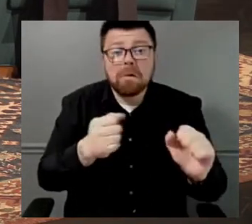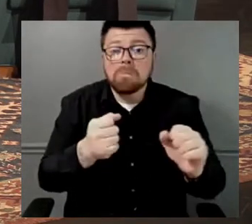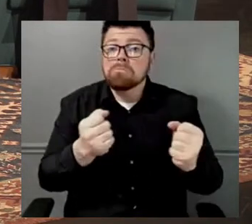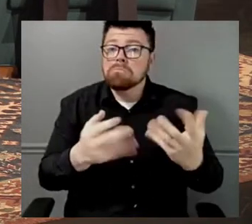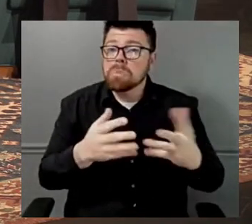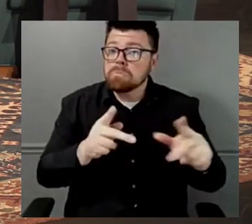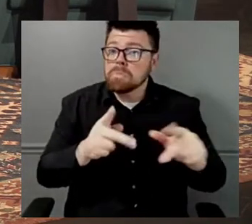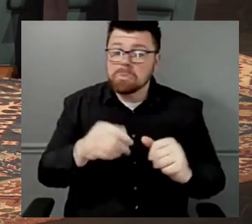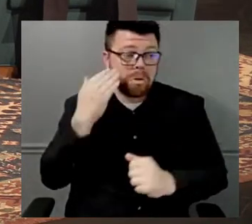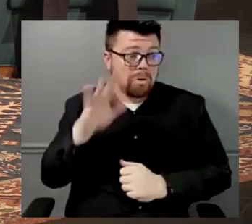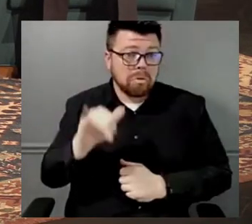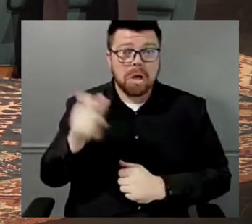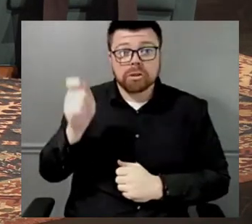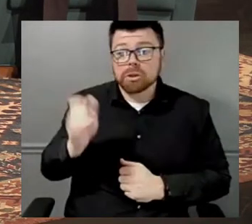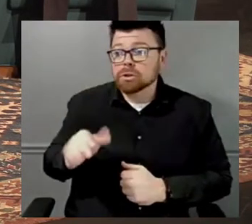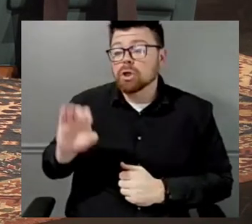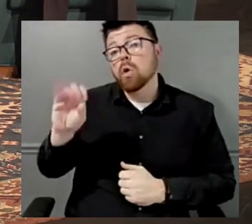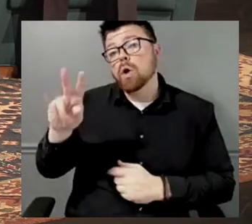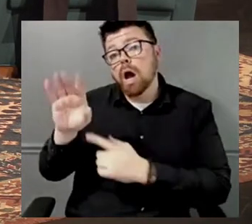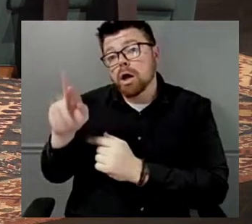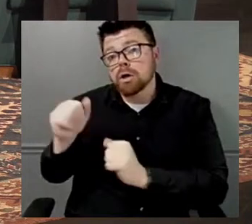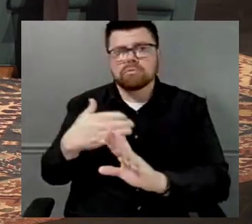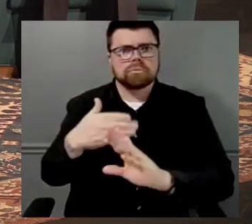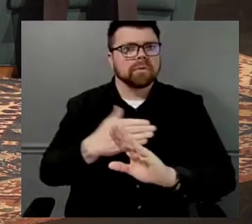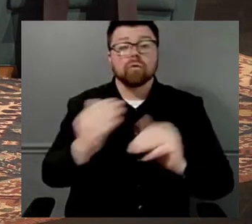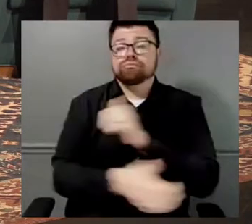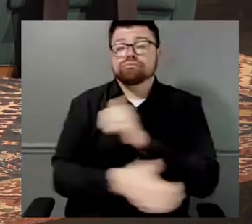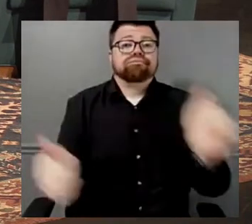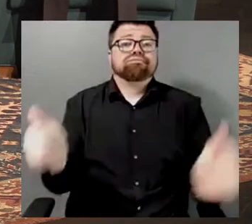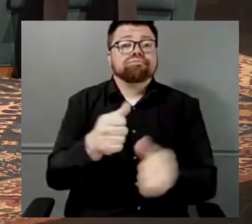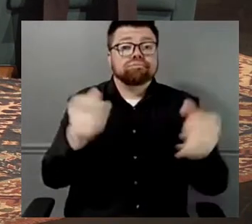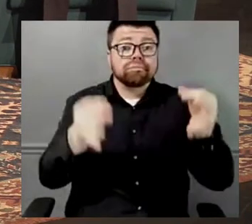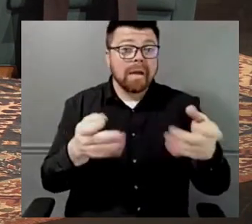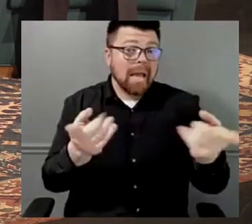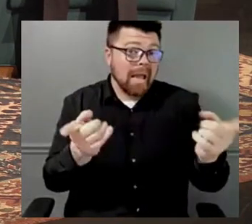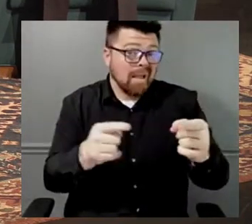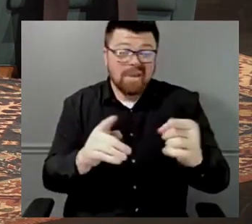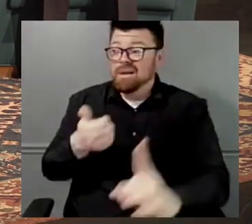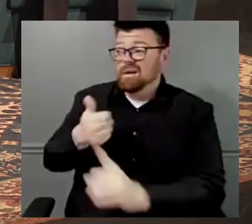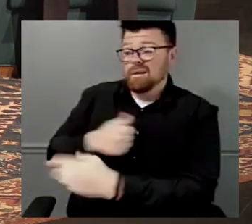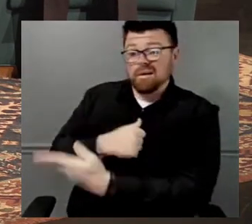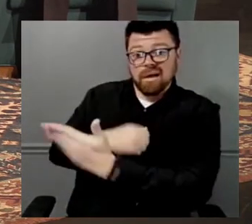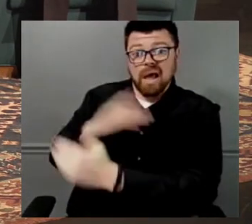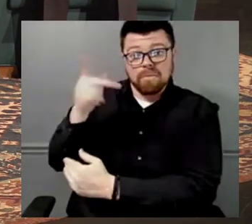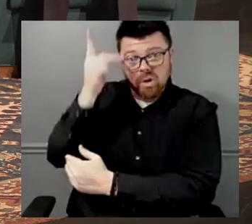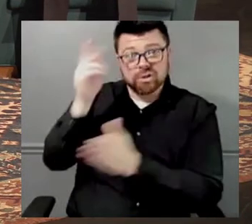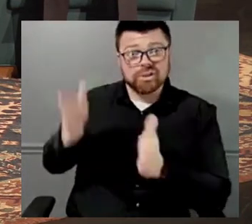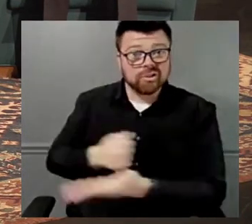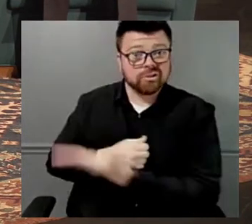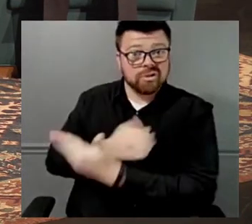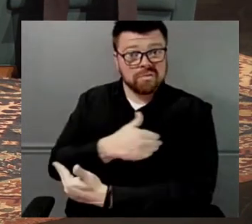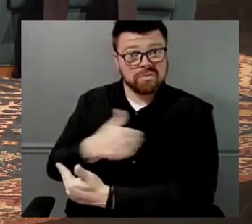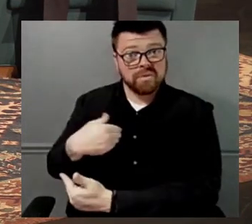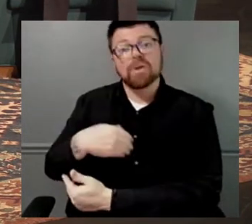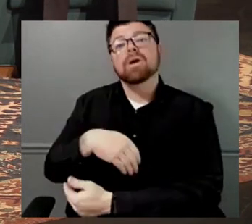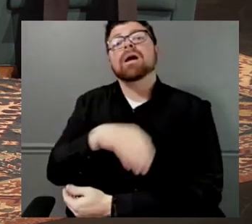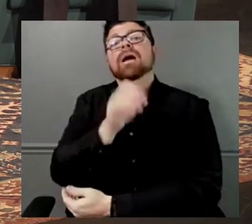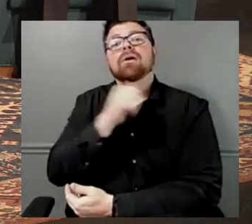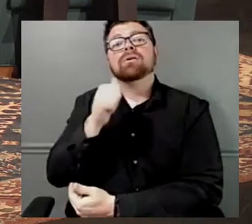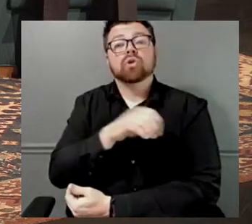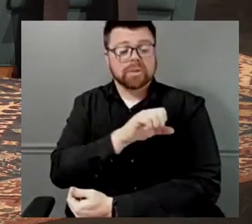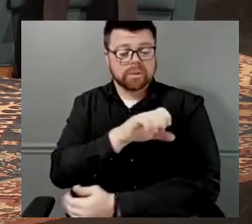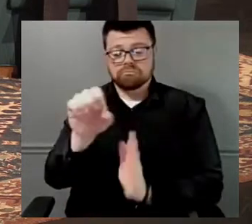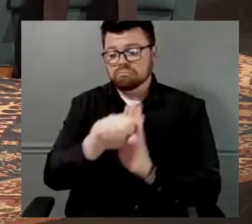O'Connor, prior to having been tapped to the U.S. Supreme Court, had been a politician. Had been a member of the Arizona State Senate,